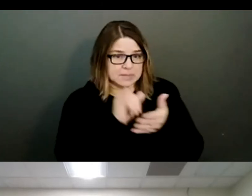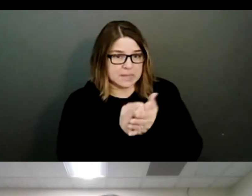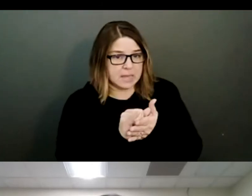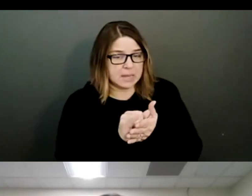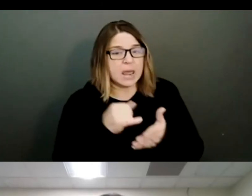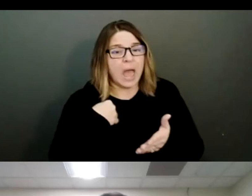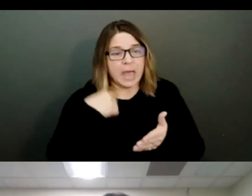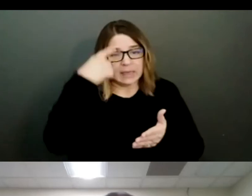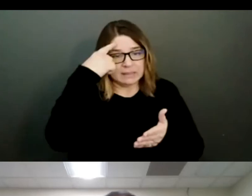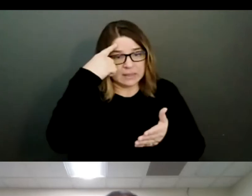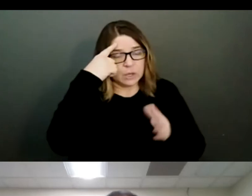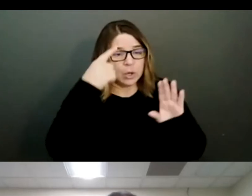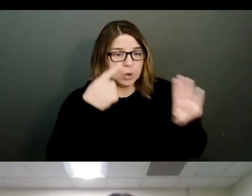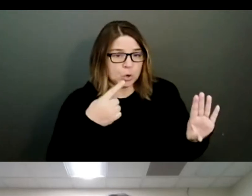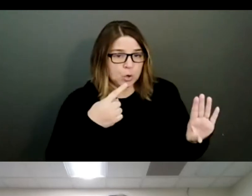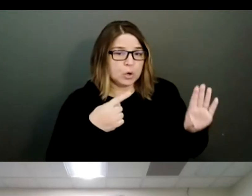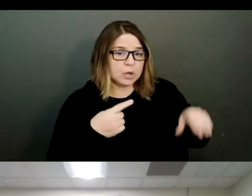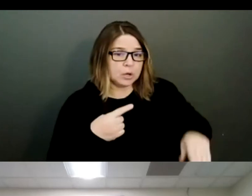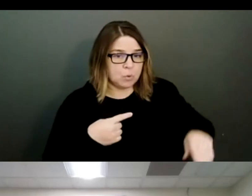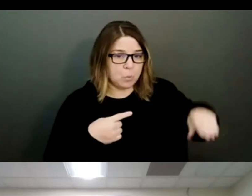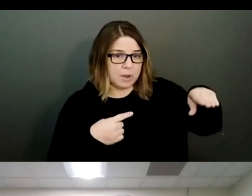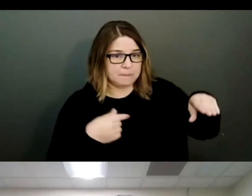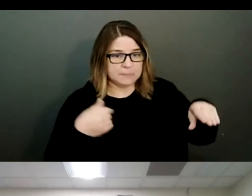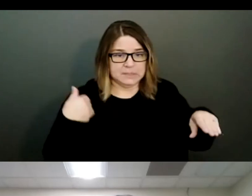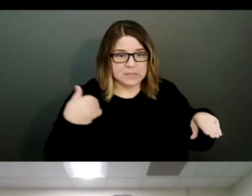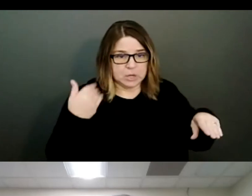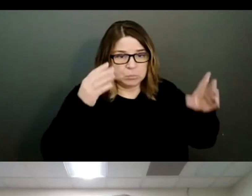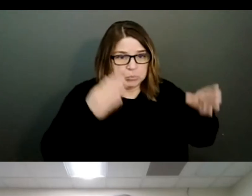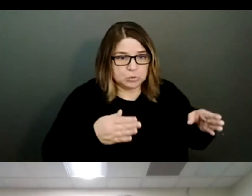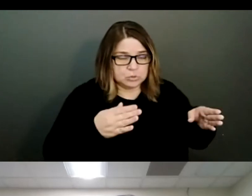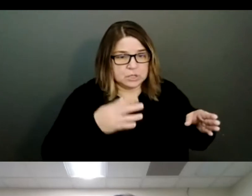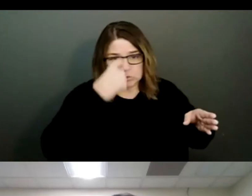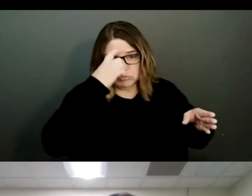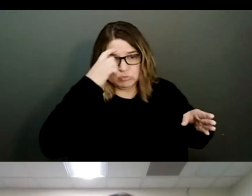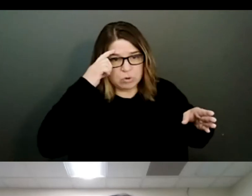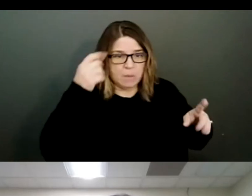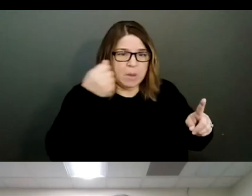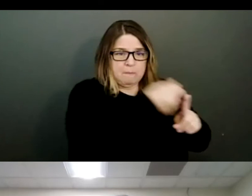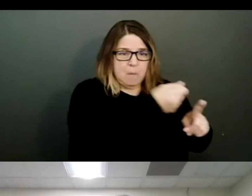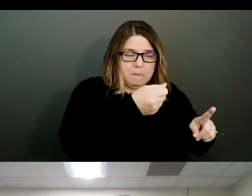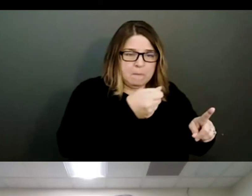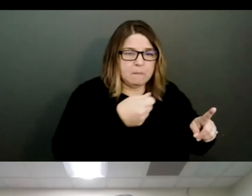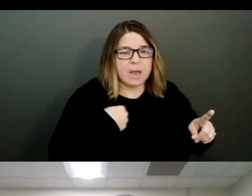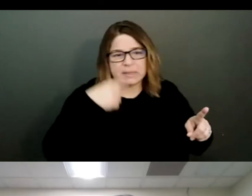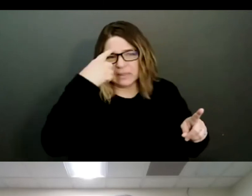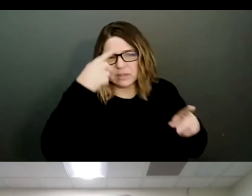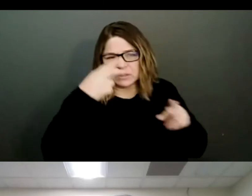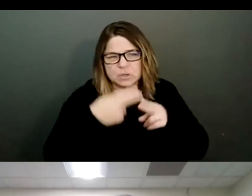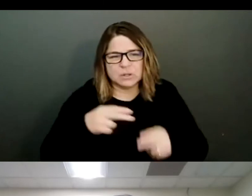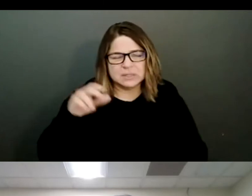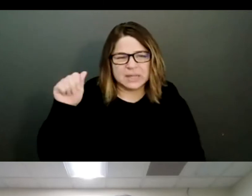maybe went through as a young person, right? I believe it's called, is it the